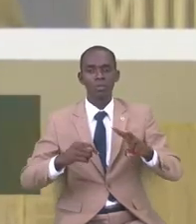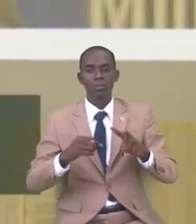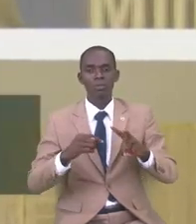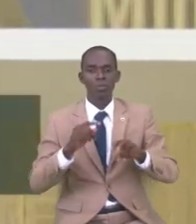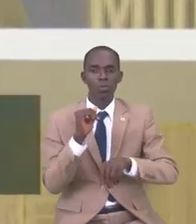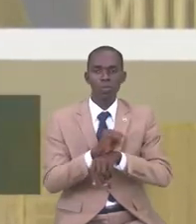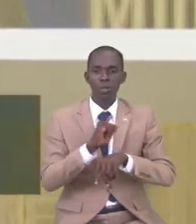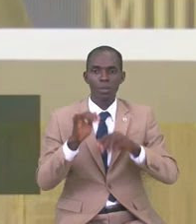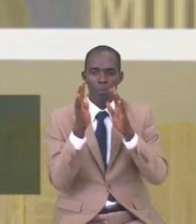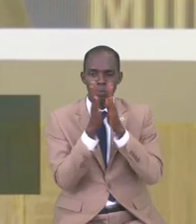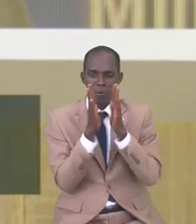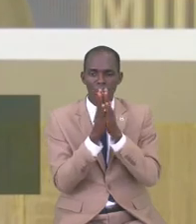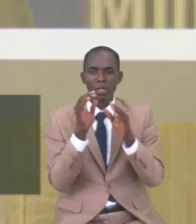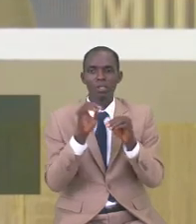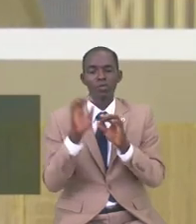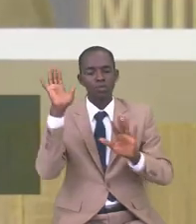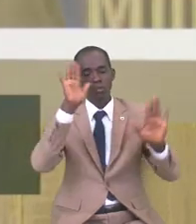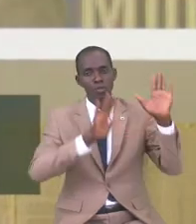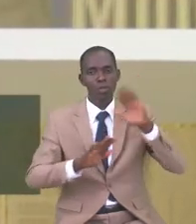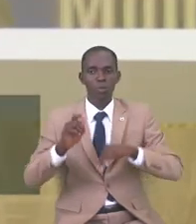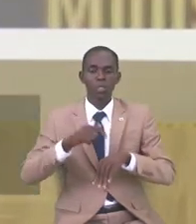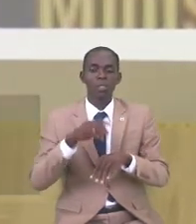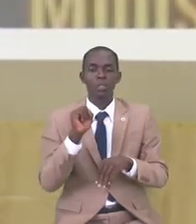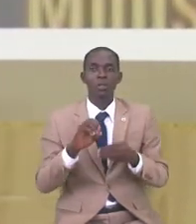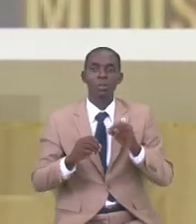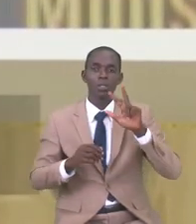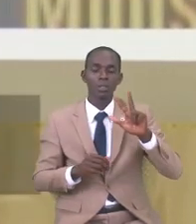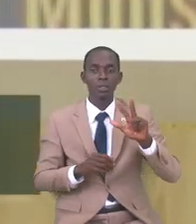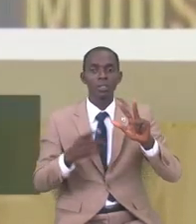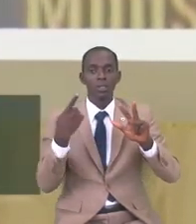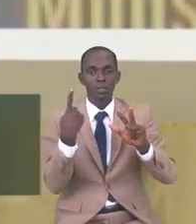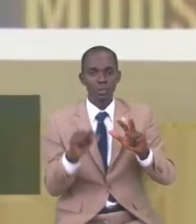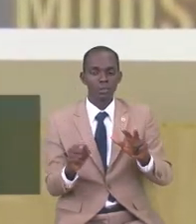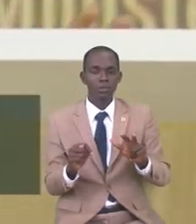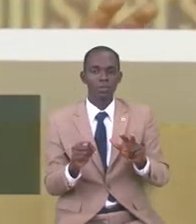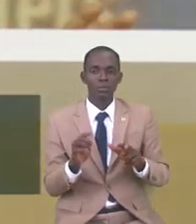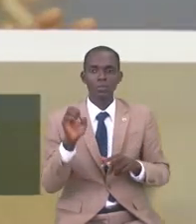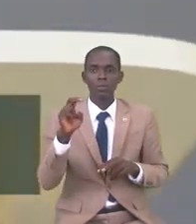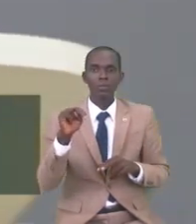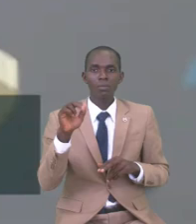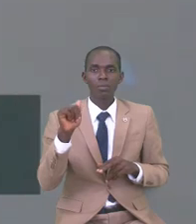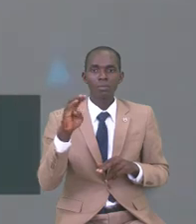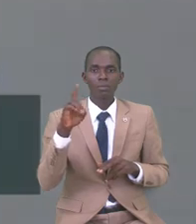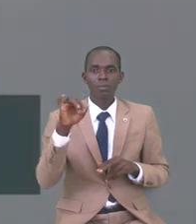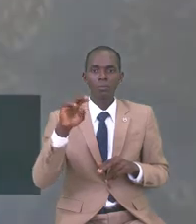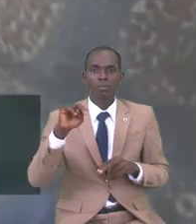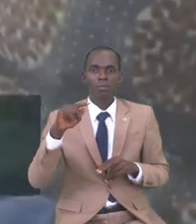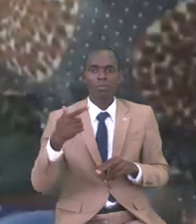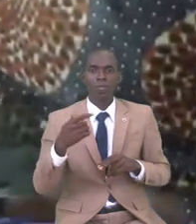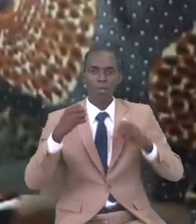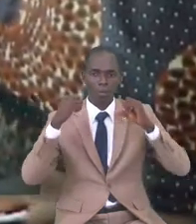troublous times. Number three, the enabling power for towering